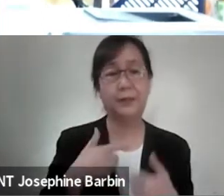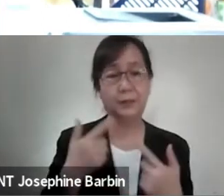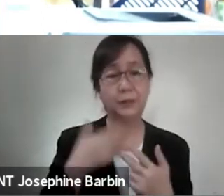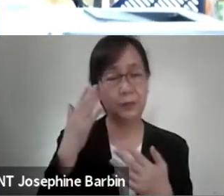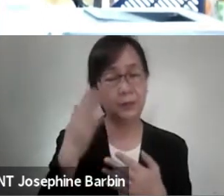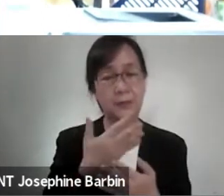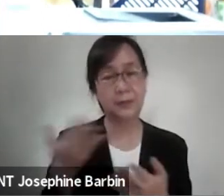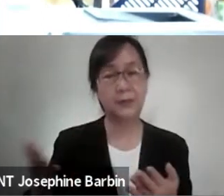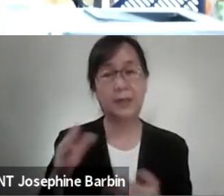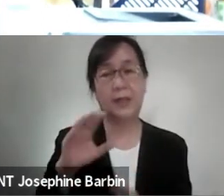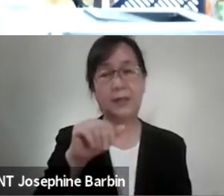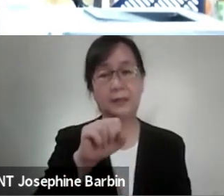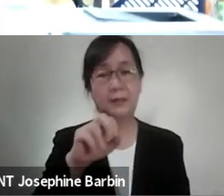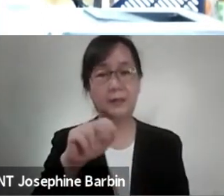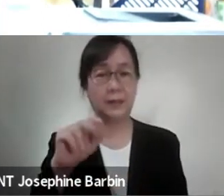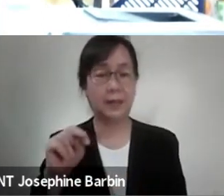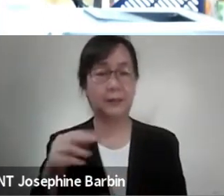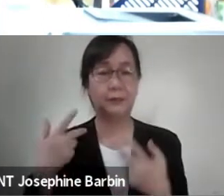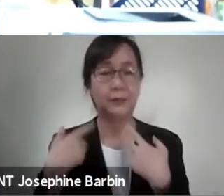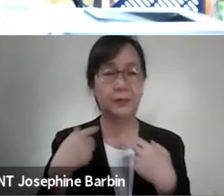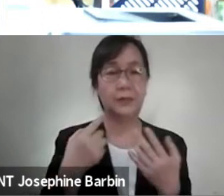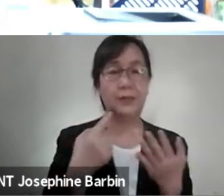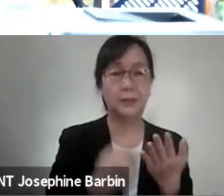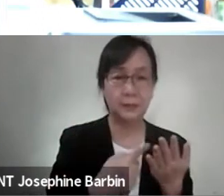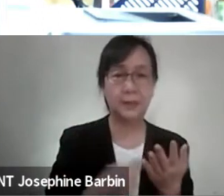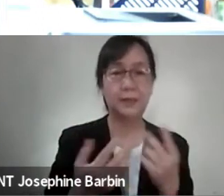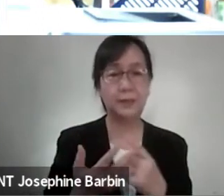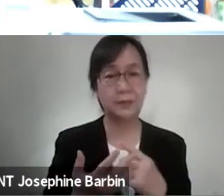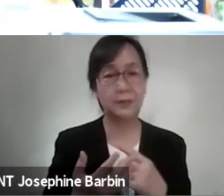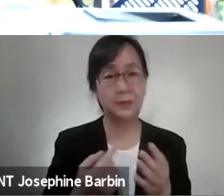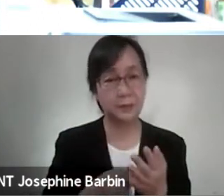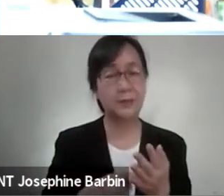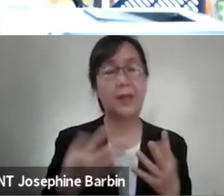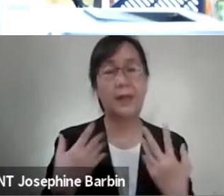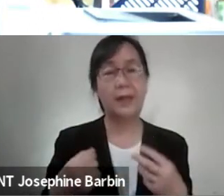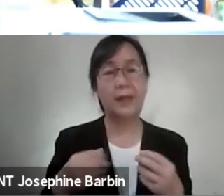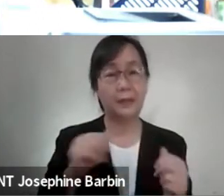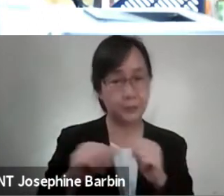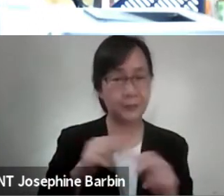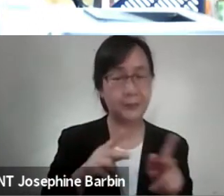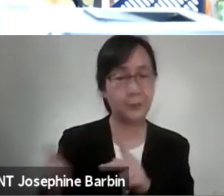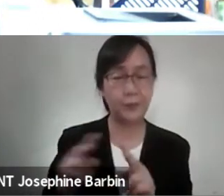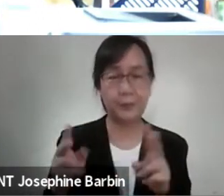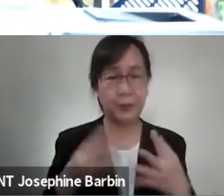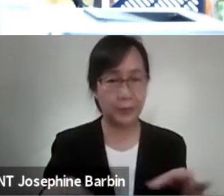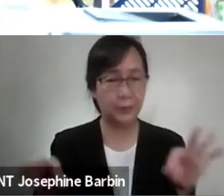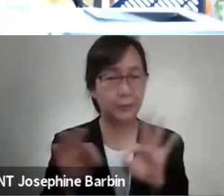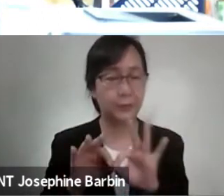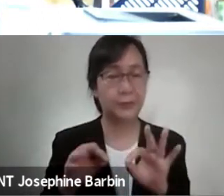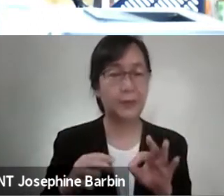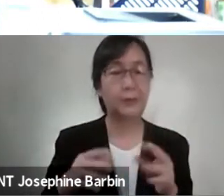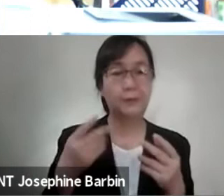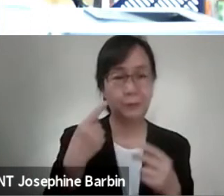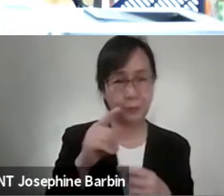ASEANs have discussion and have action plans on this very important aspect for